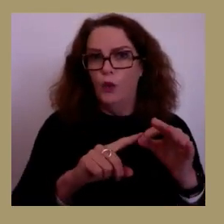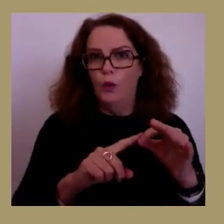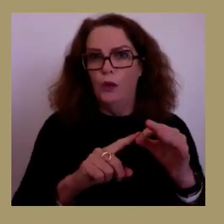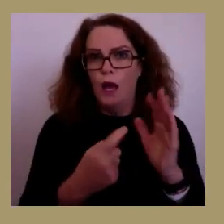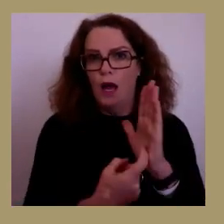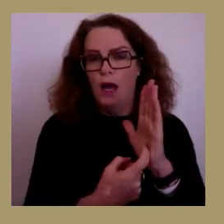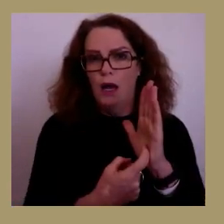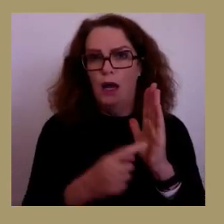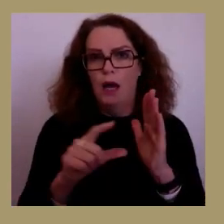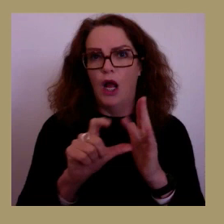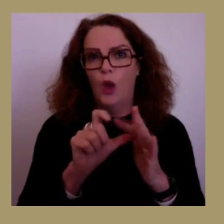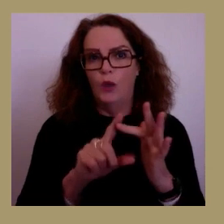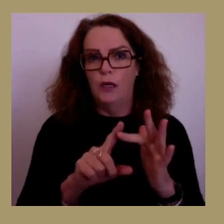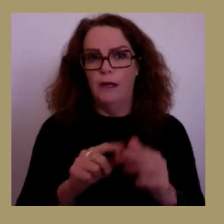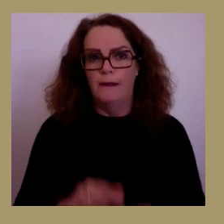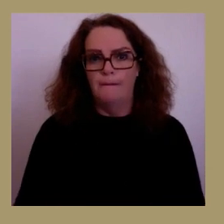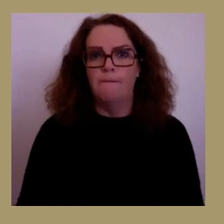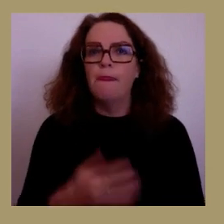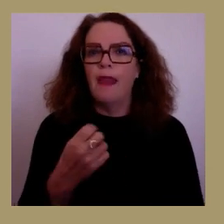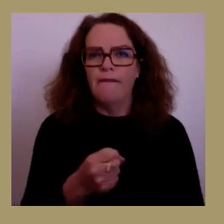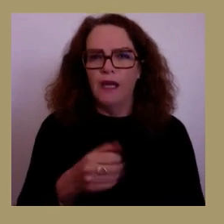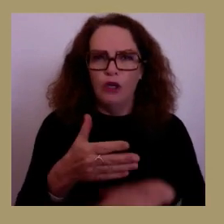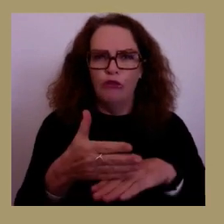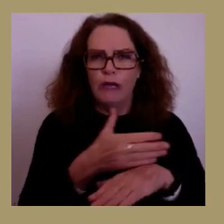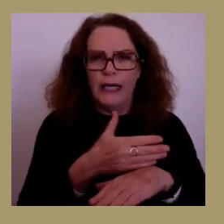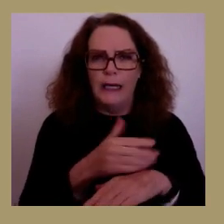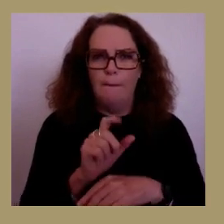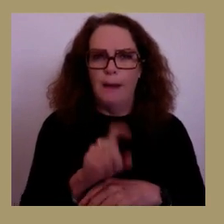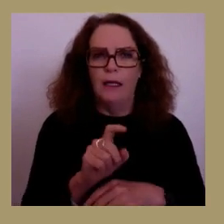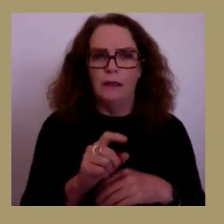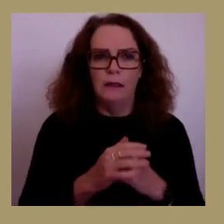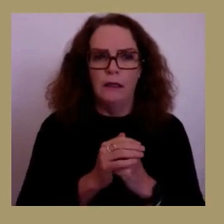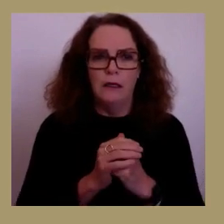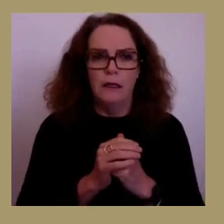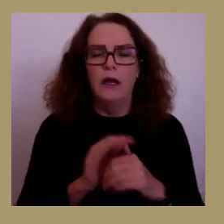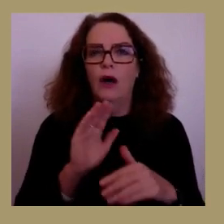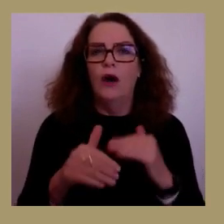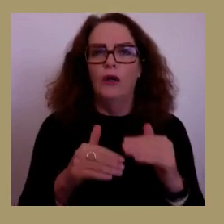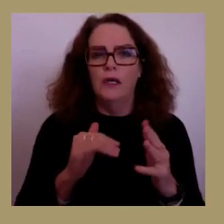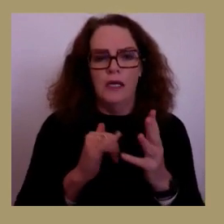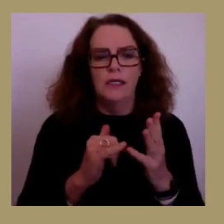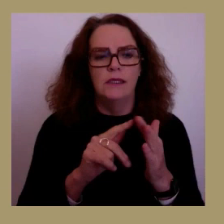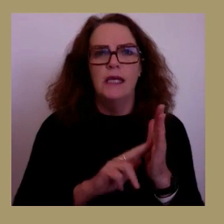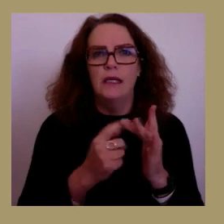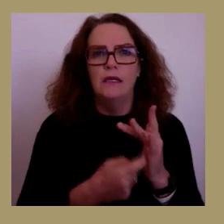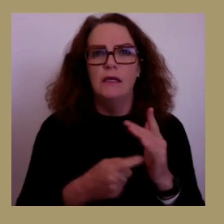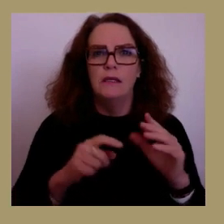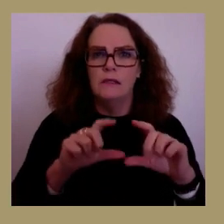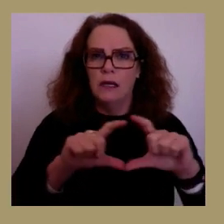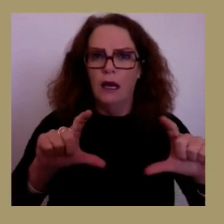by using, as mentioned, there's a green button which is on the seniors card homepage, which is